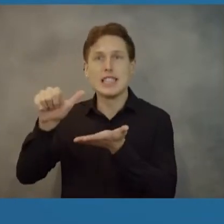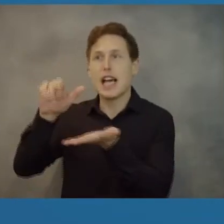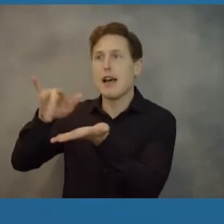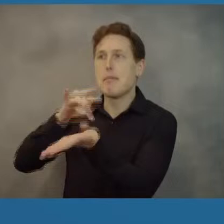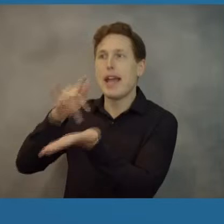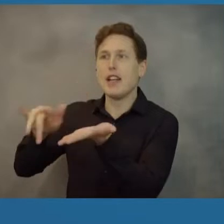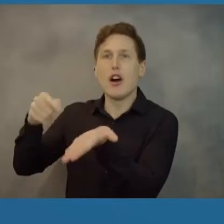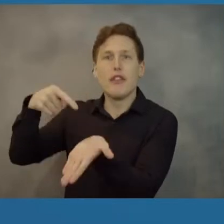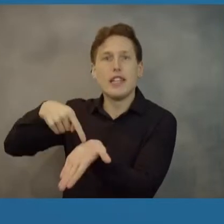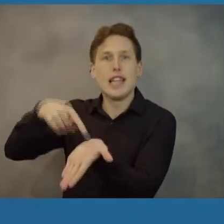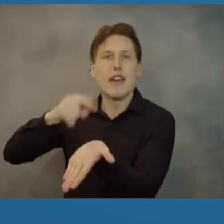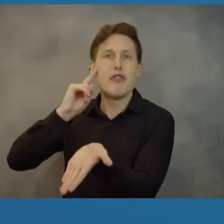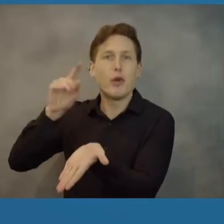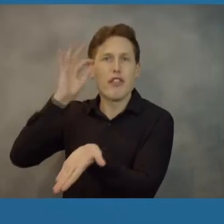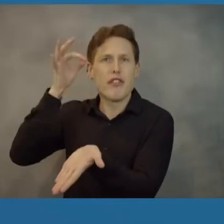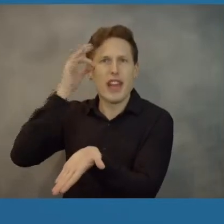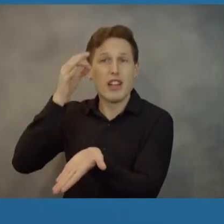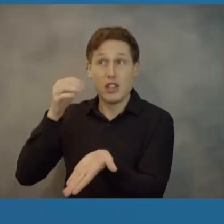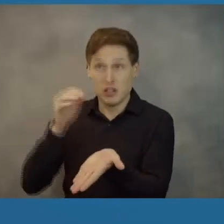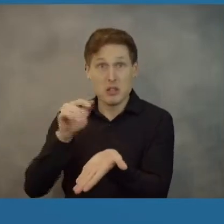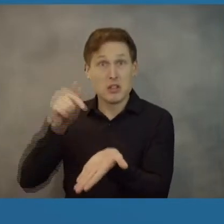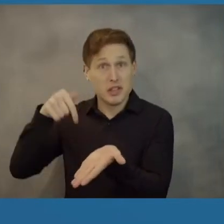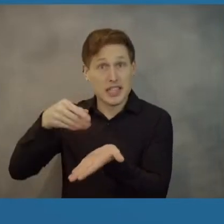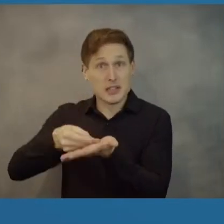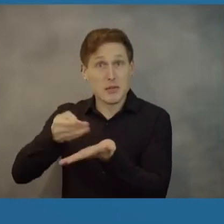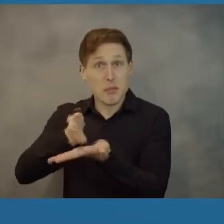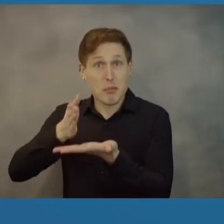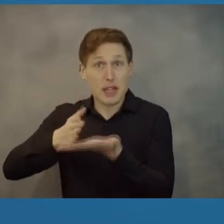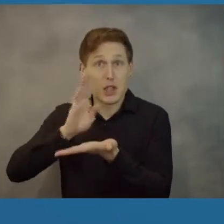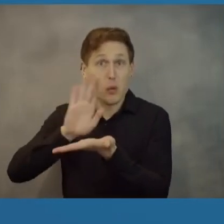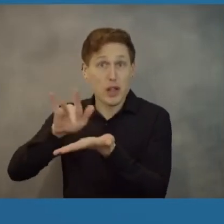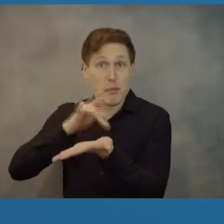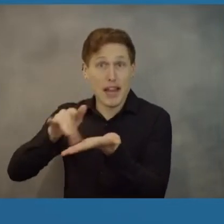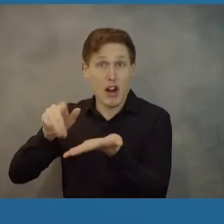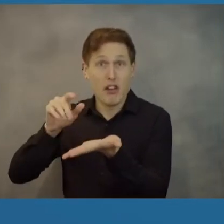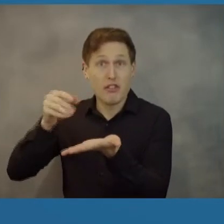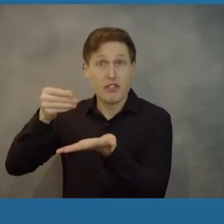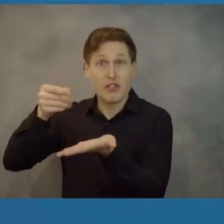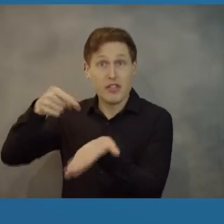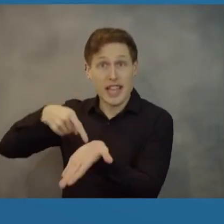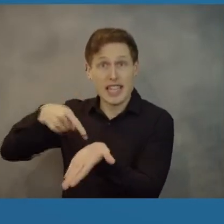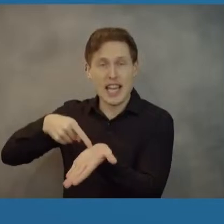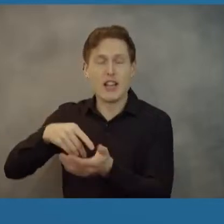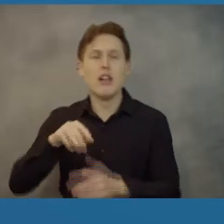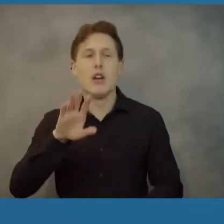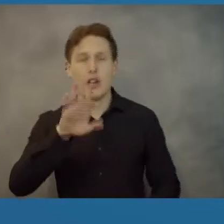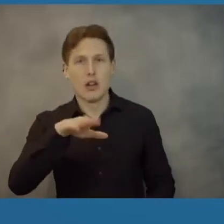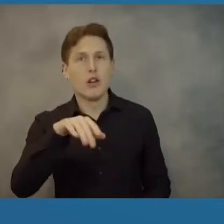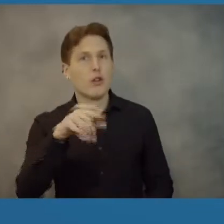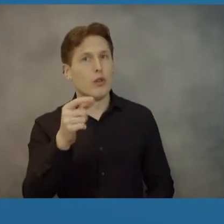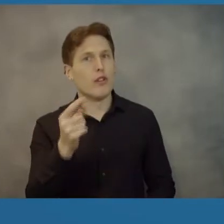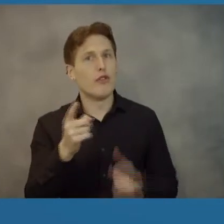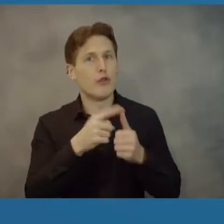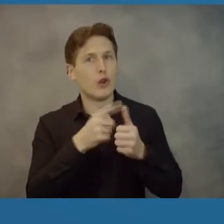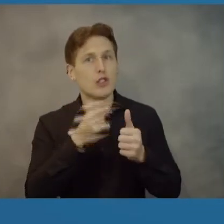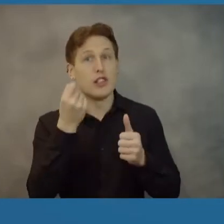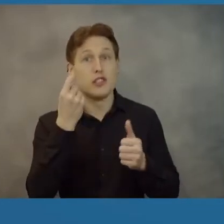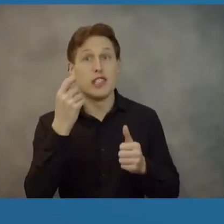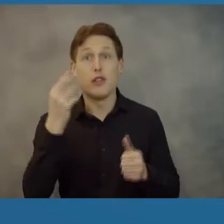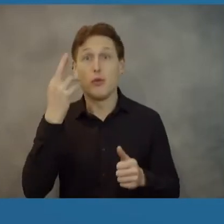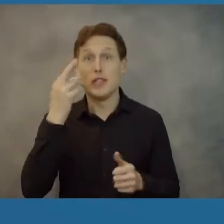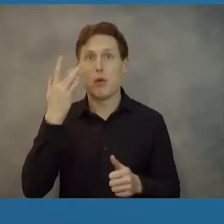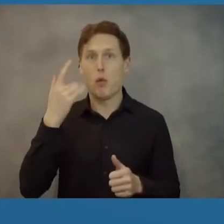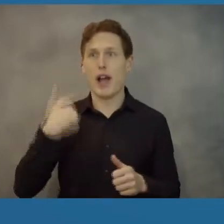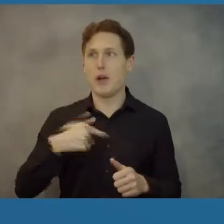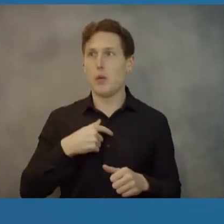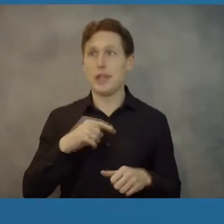if not, why? Well, first of all, the reason why we had the largest unemployment expense in the nation. We had the most people out